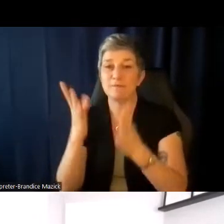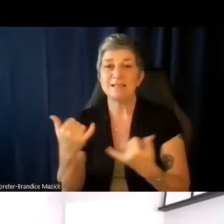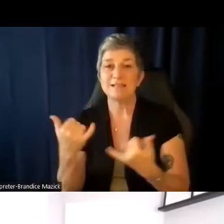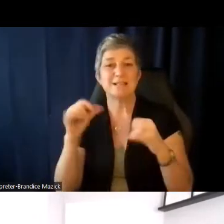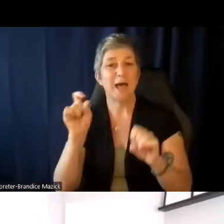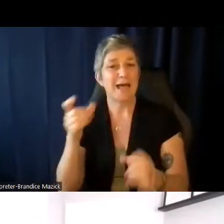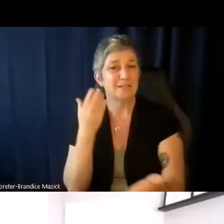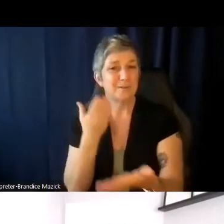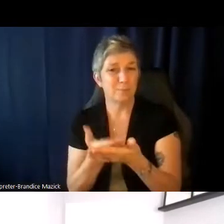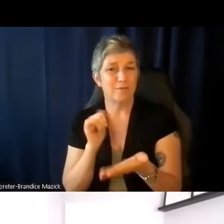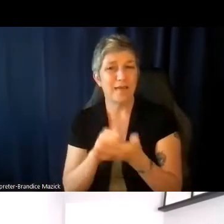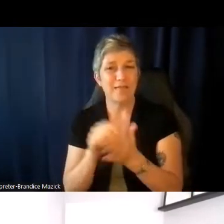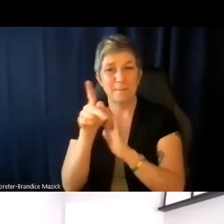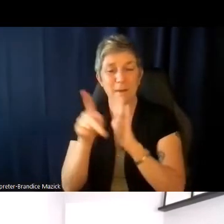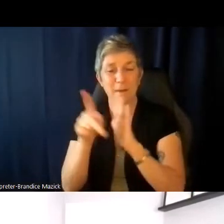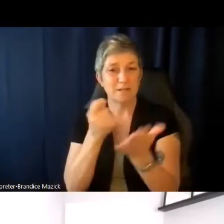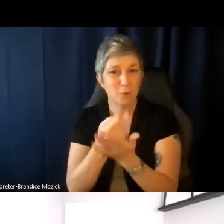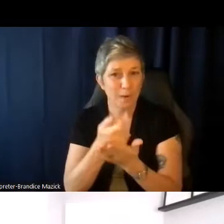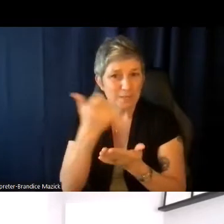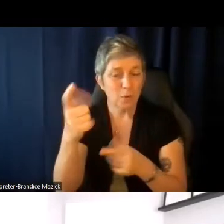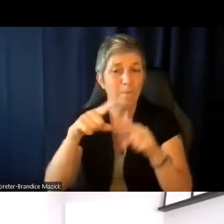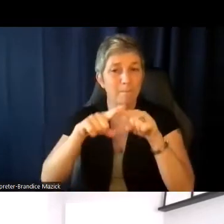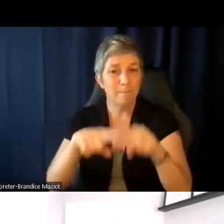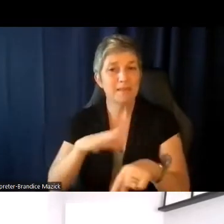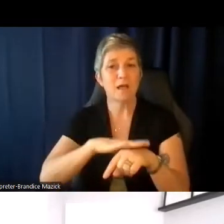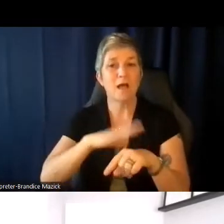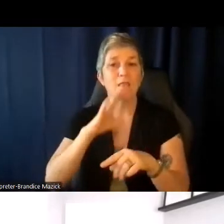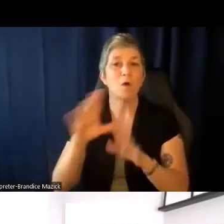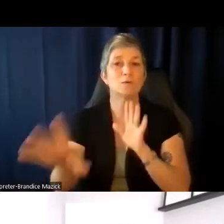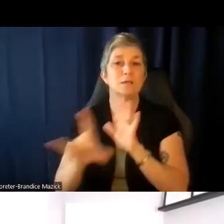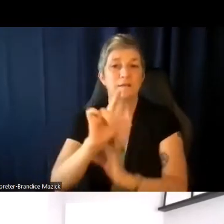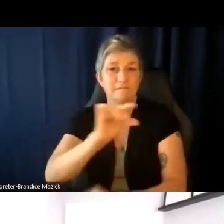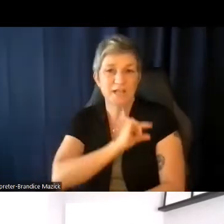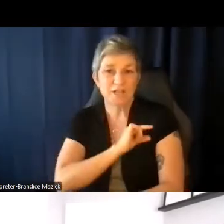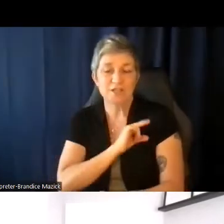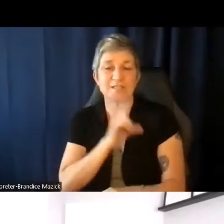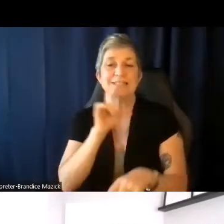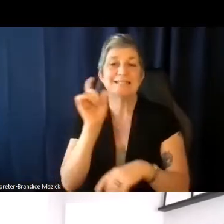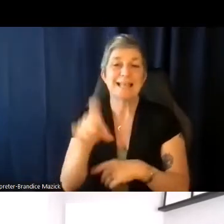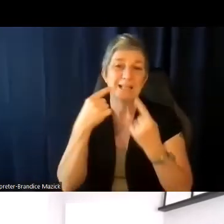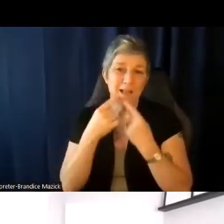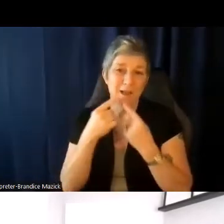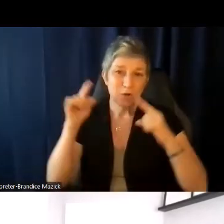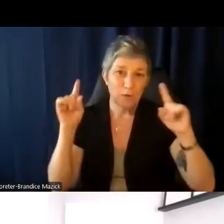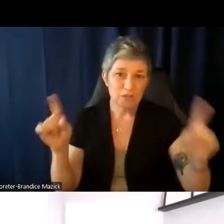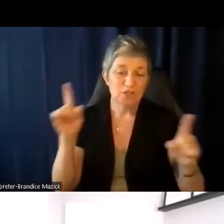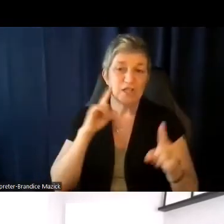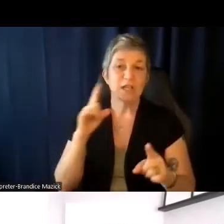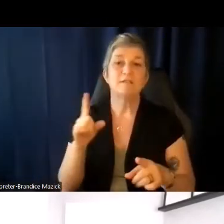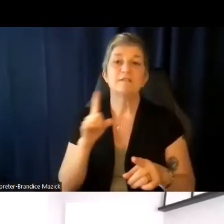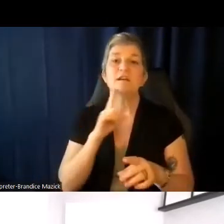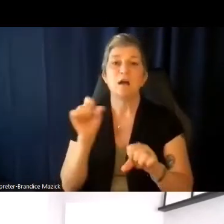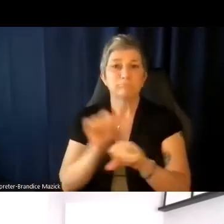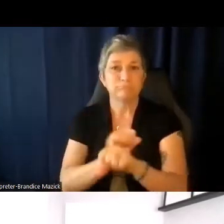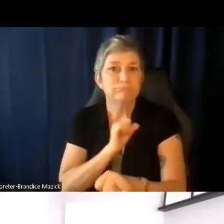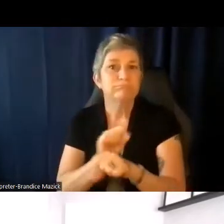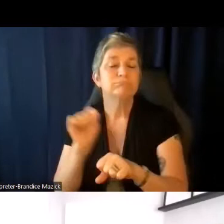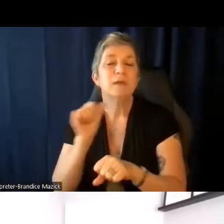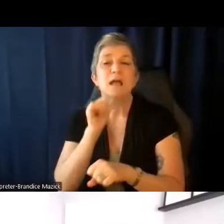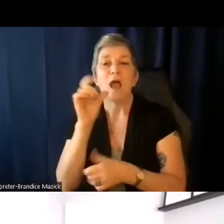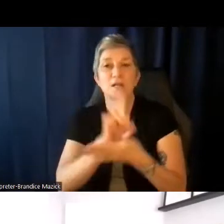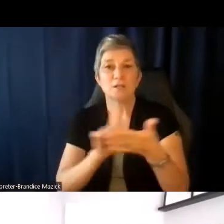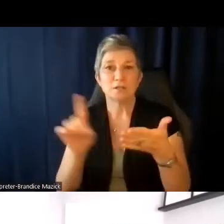that the policy to exclude based on those convictions is necessary to achieve a substantial non-discriminatory,